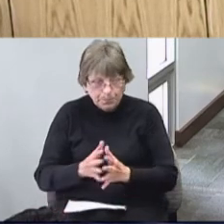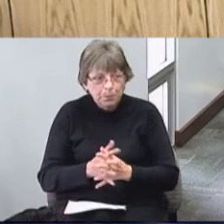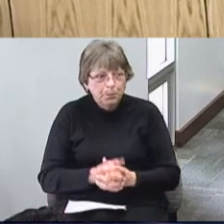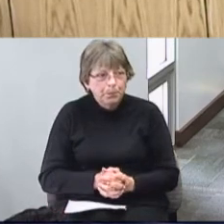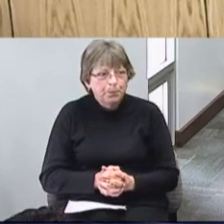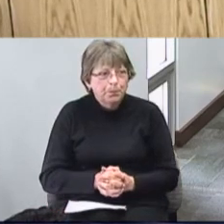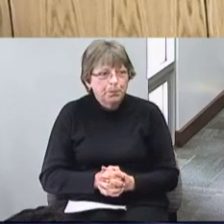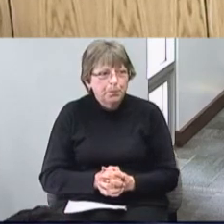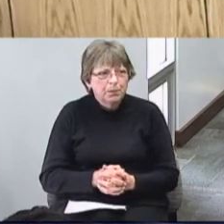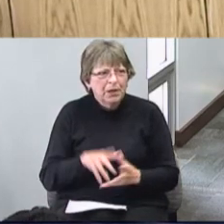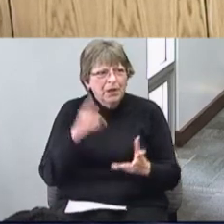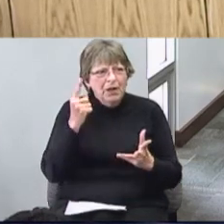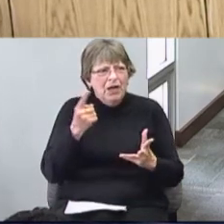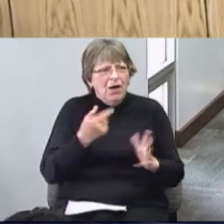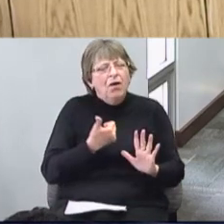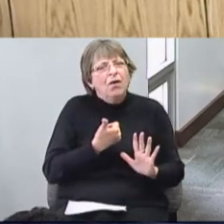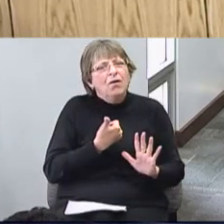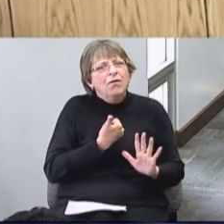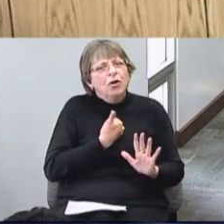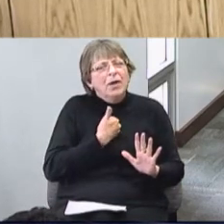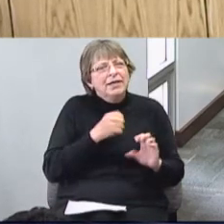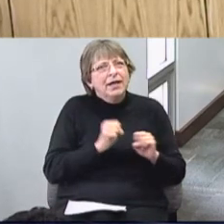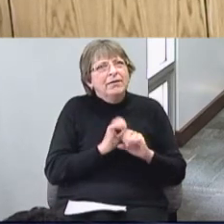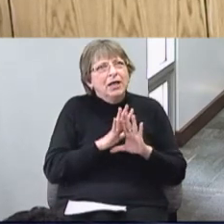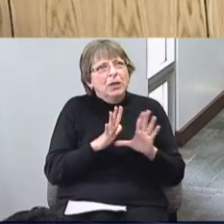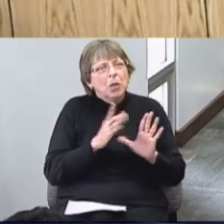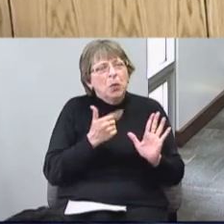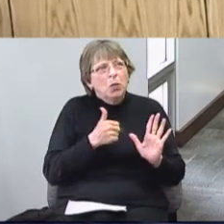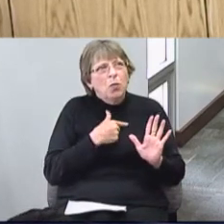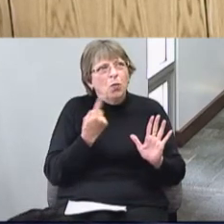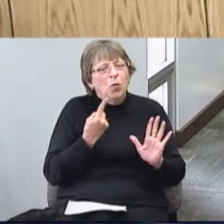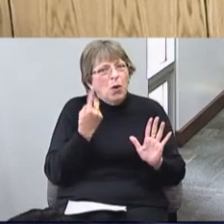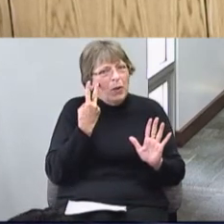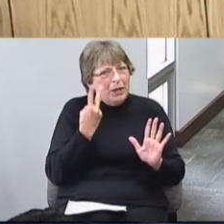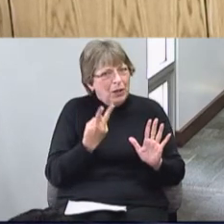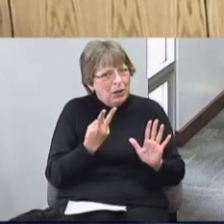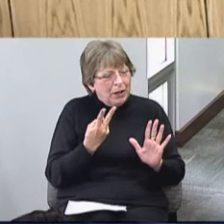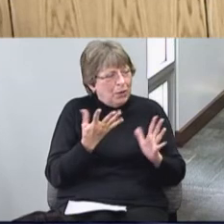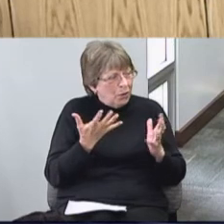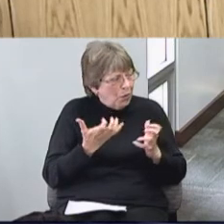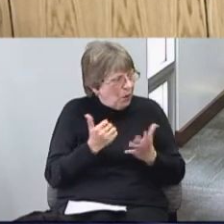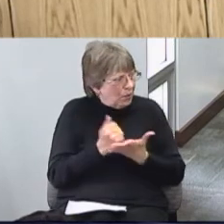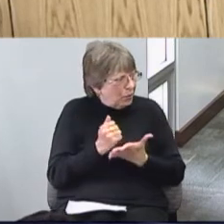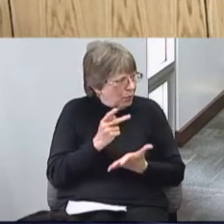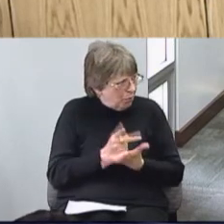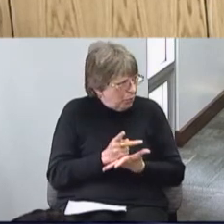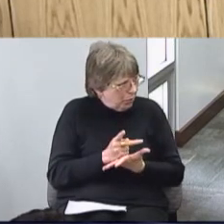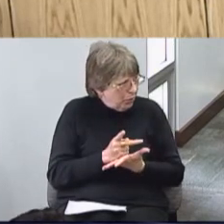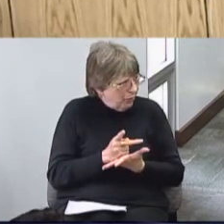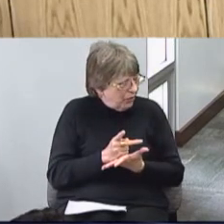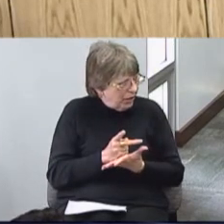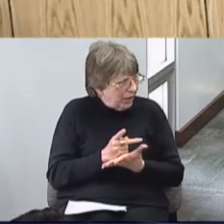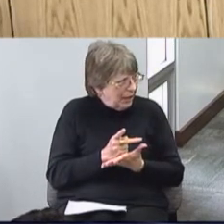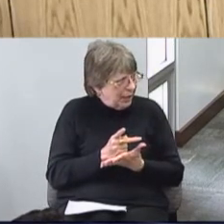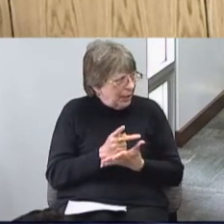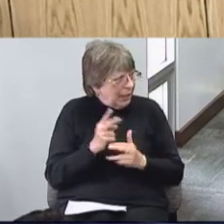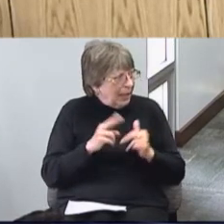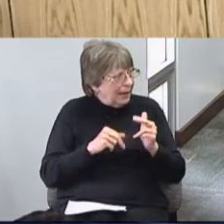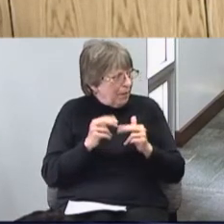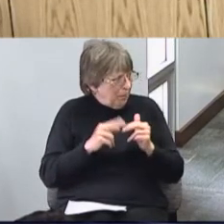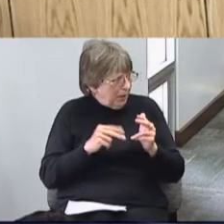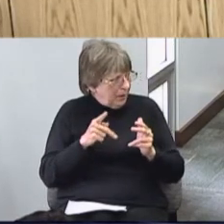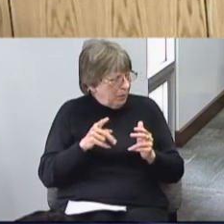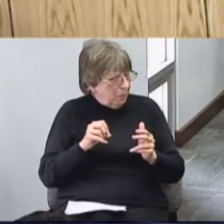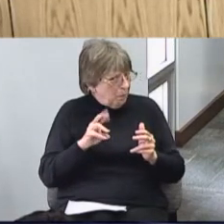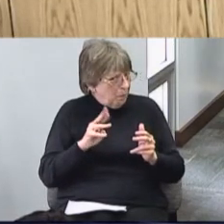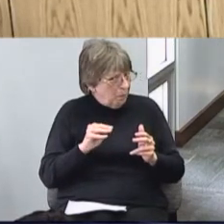And just for my own clarification, again, we're just looking at whether or not we want to approve the building permit at this point in the process.